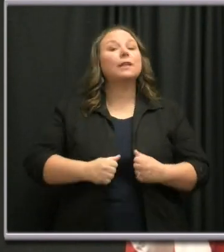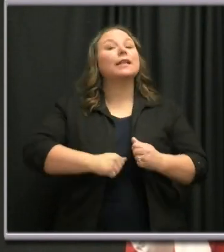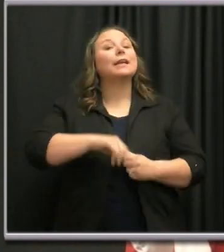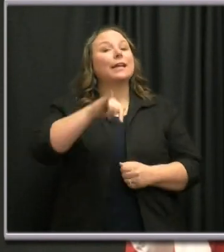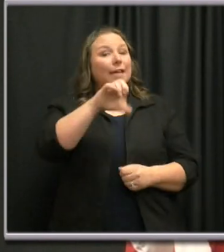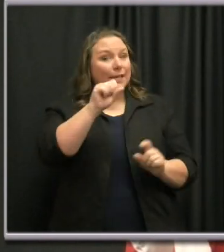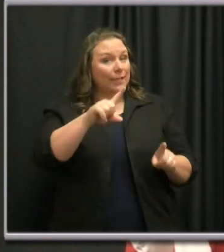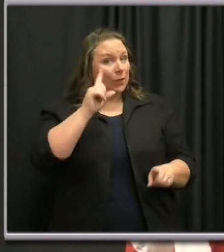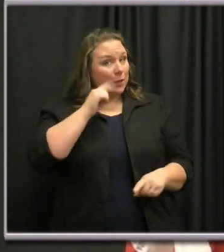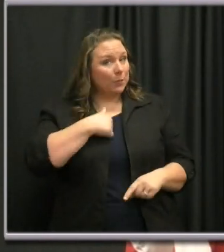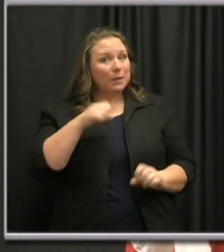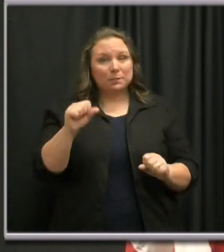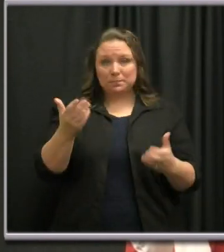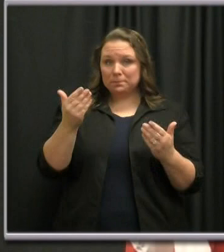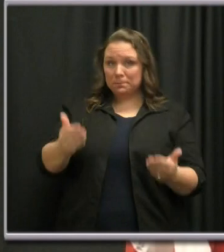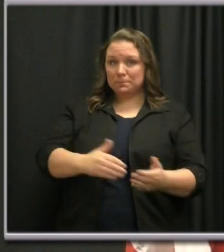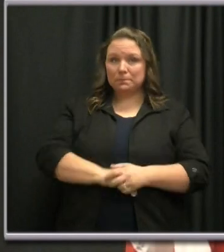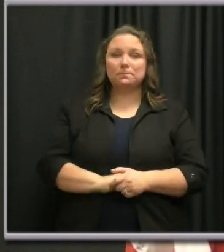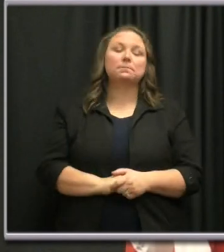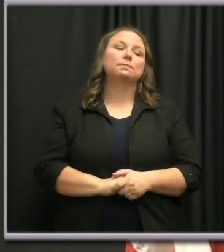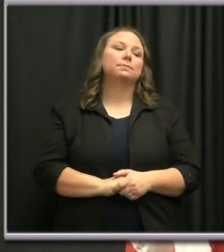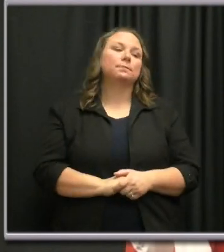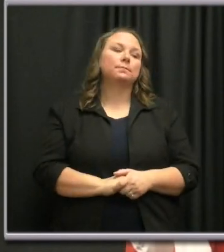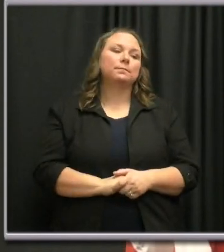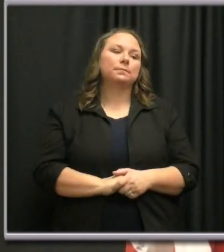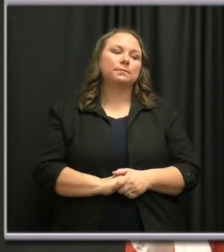Yes. Can you hear me? Yes. Go ahead.